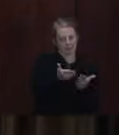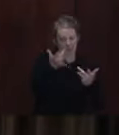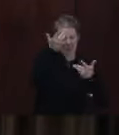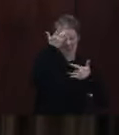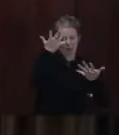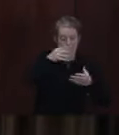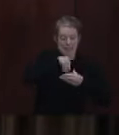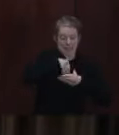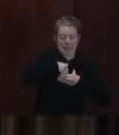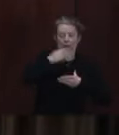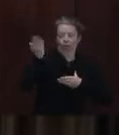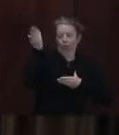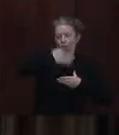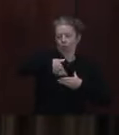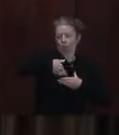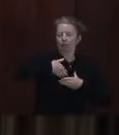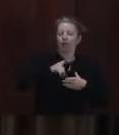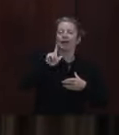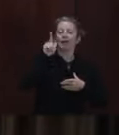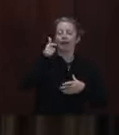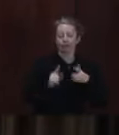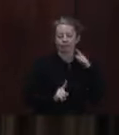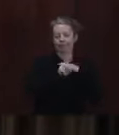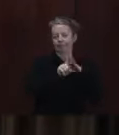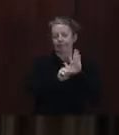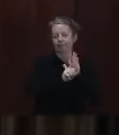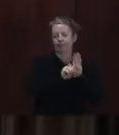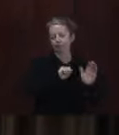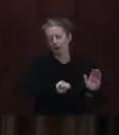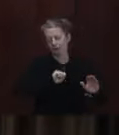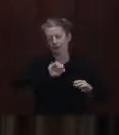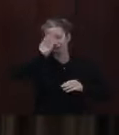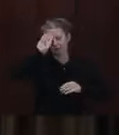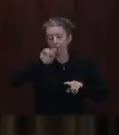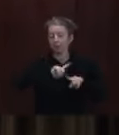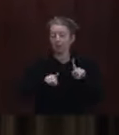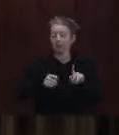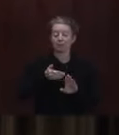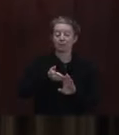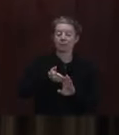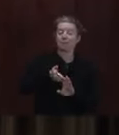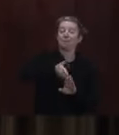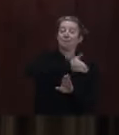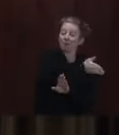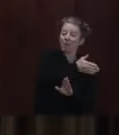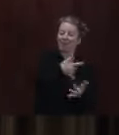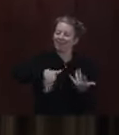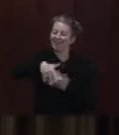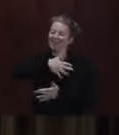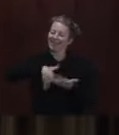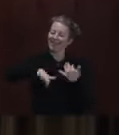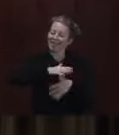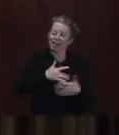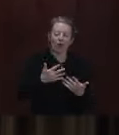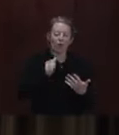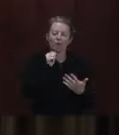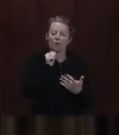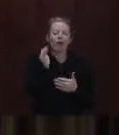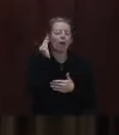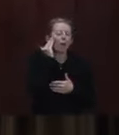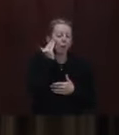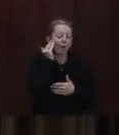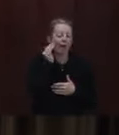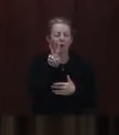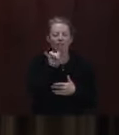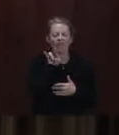on, but aren't at the time that they're interacting with others and potentially shedding virus,